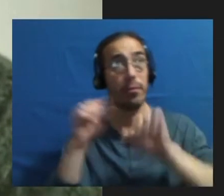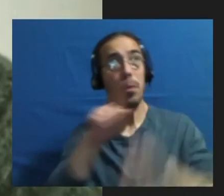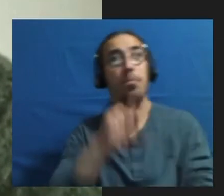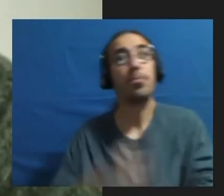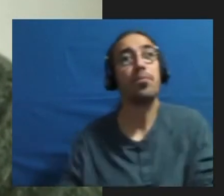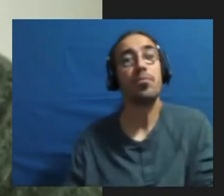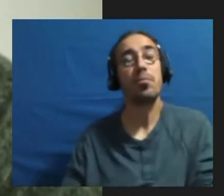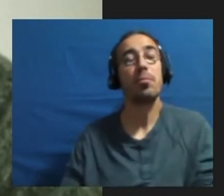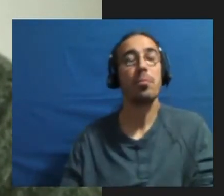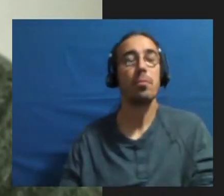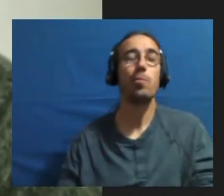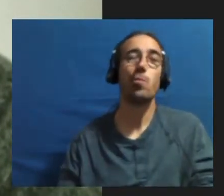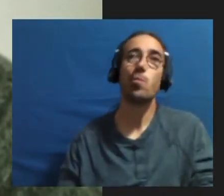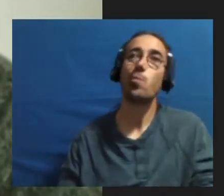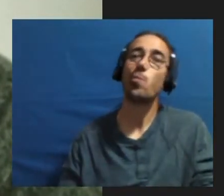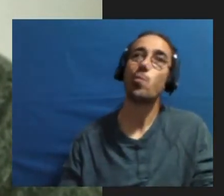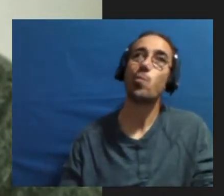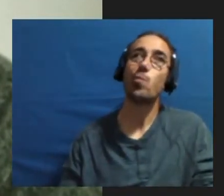Um,